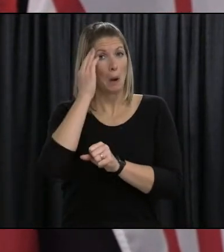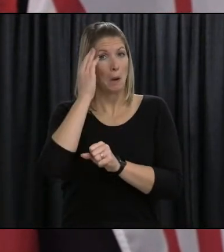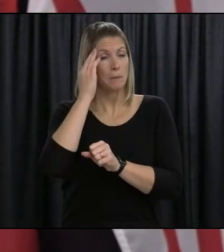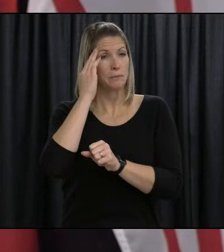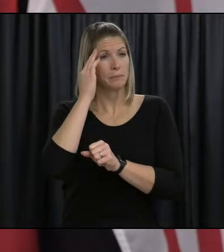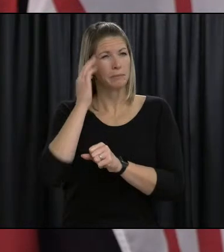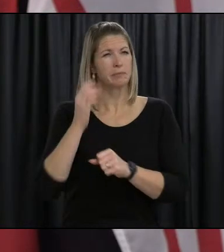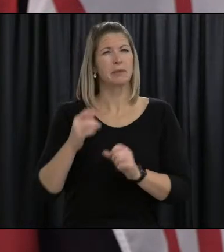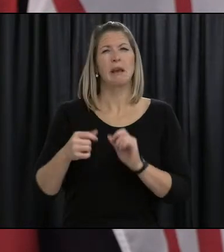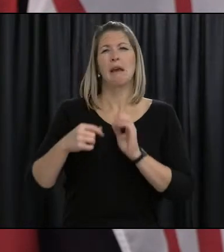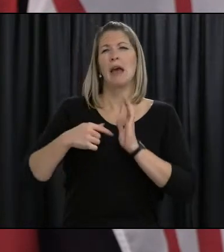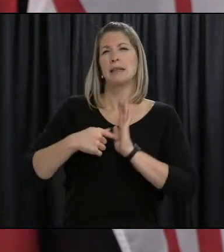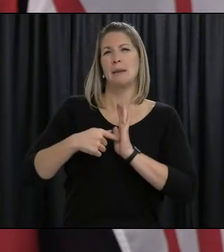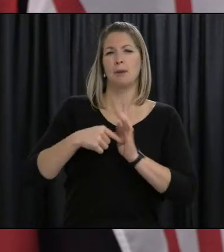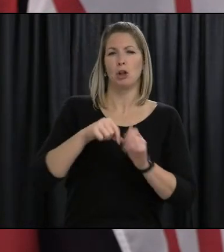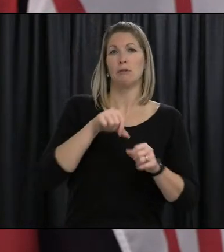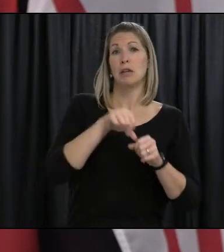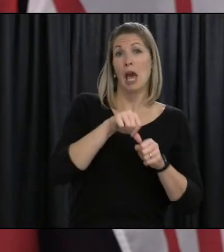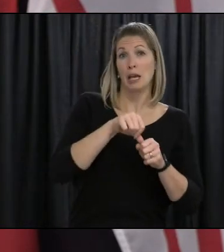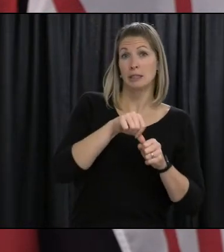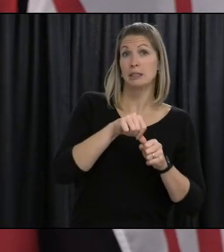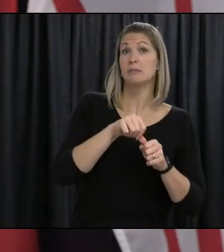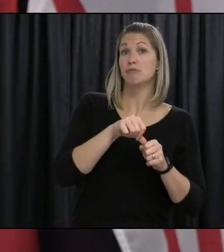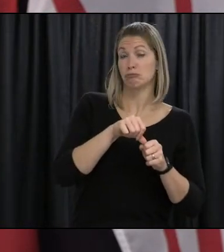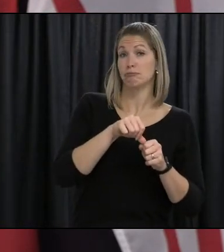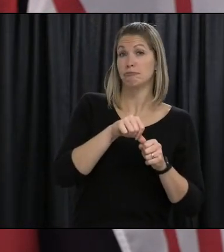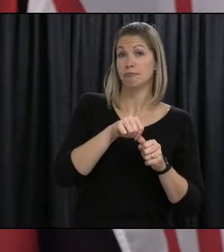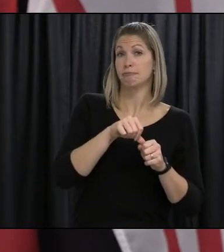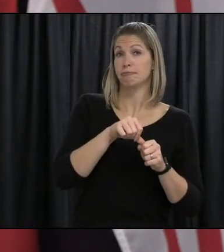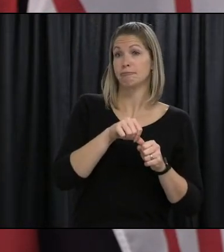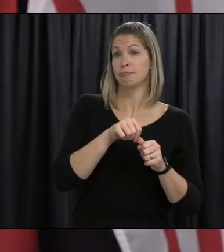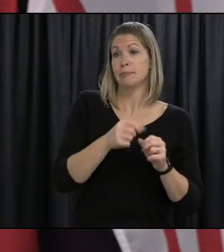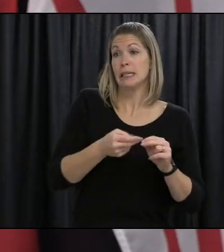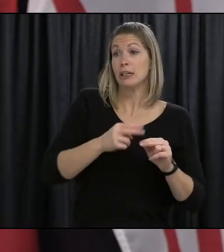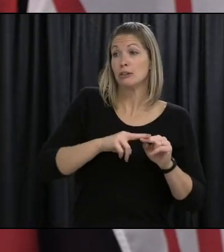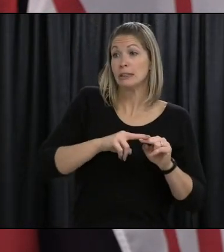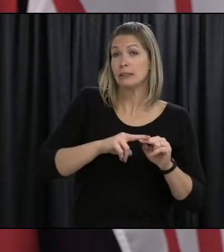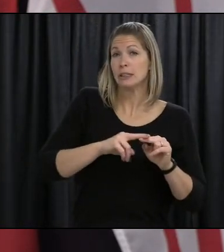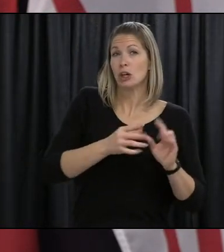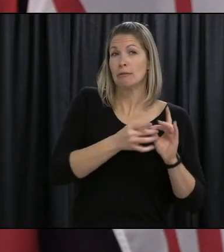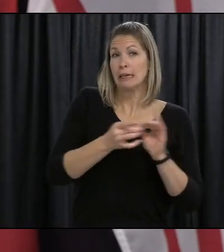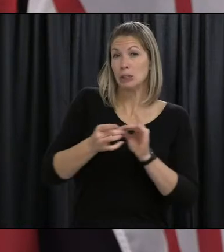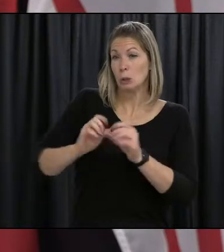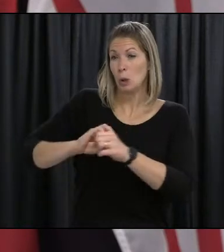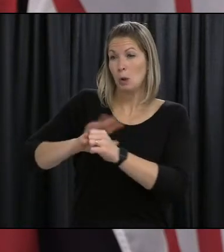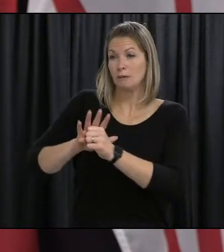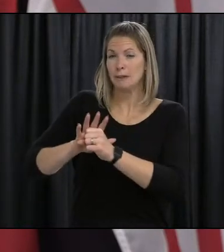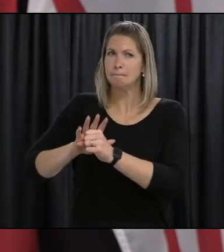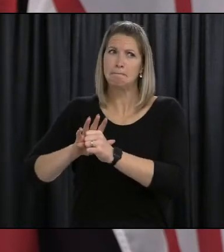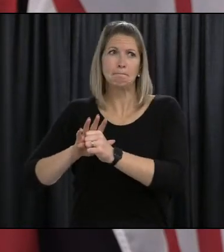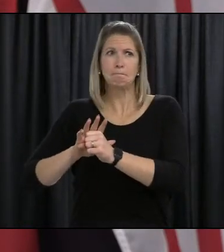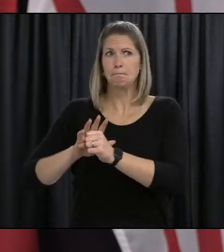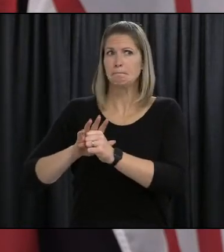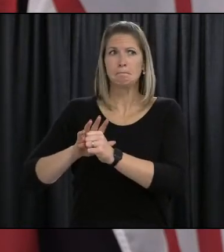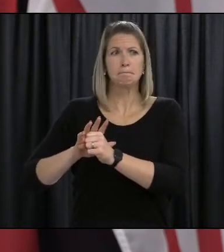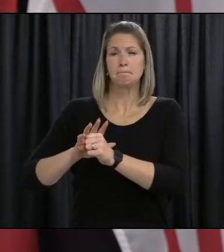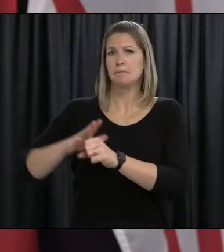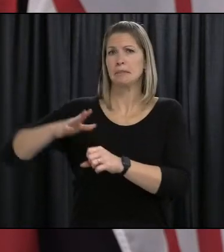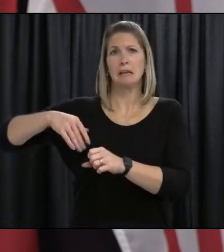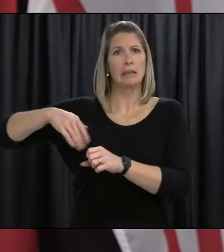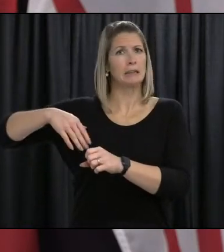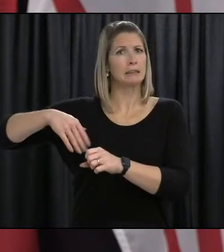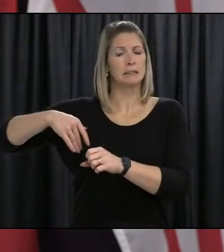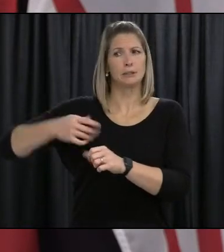around the cost of fuel has not yet factored into that, at least from my